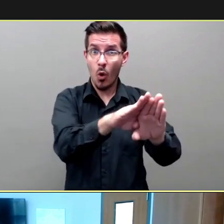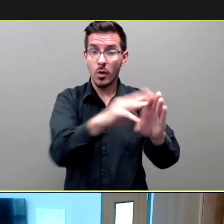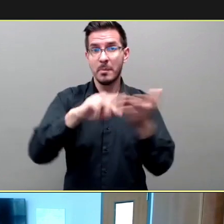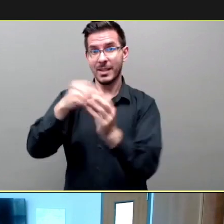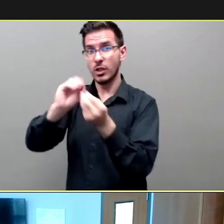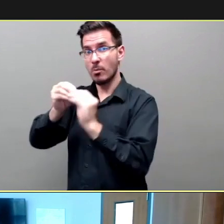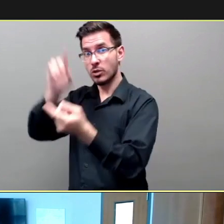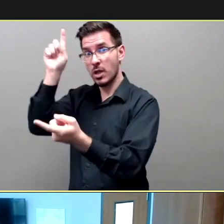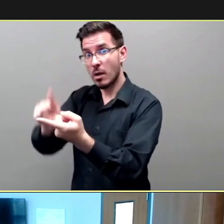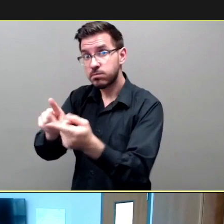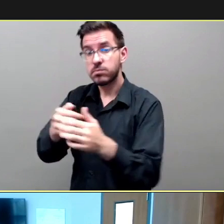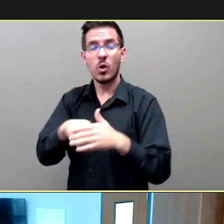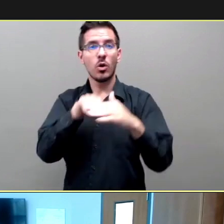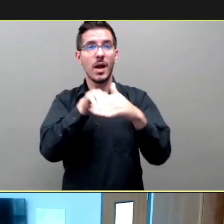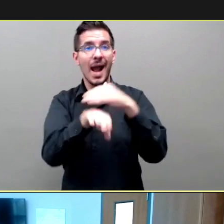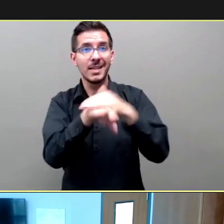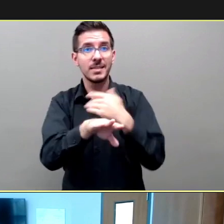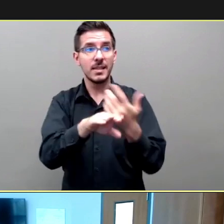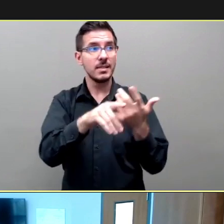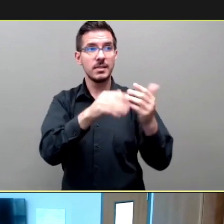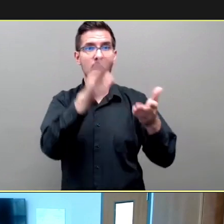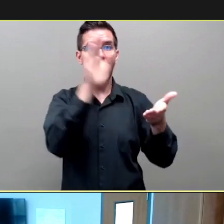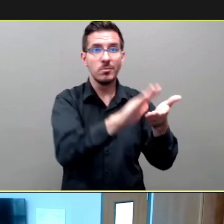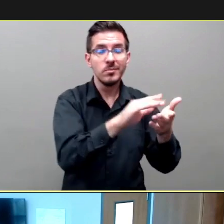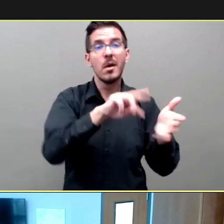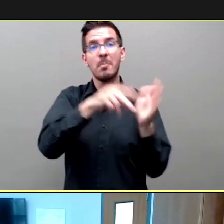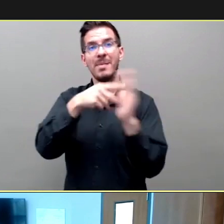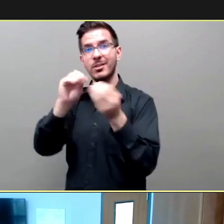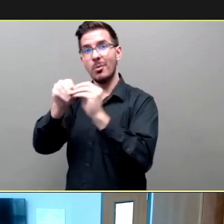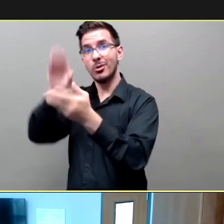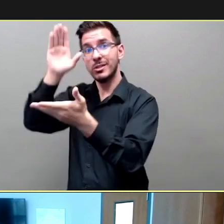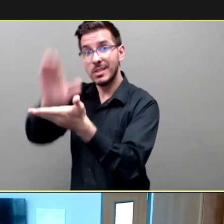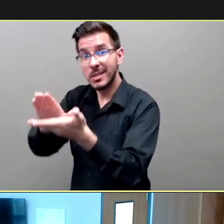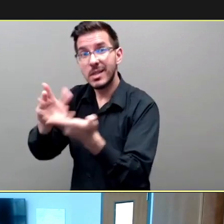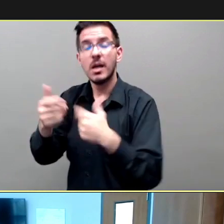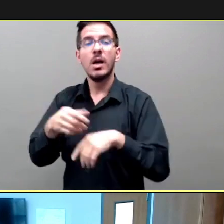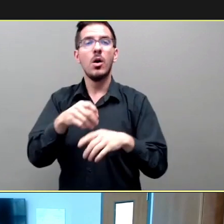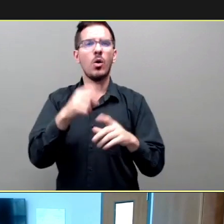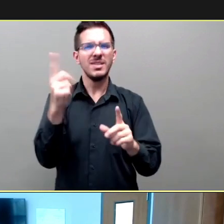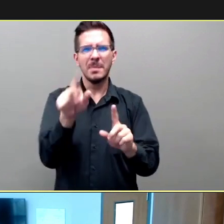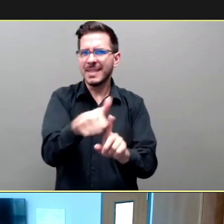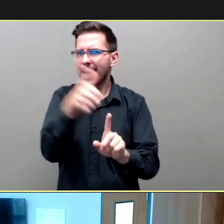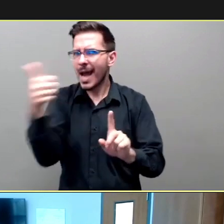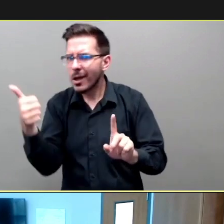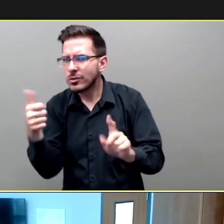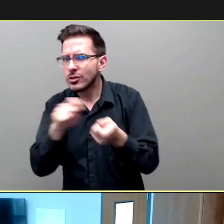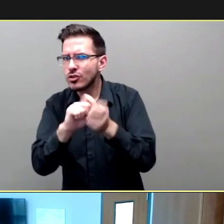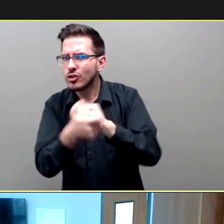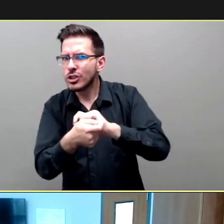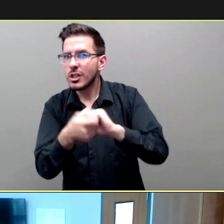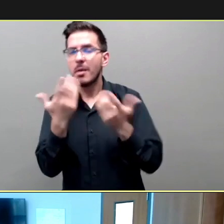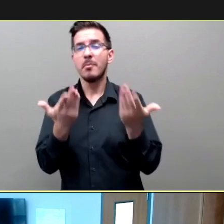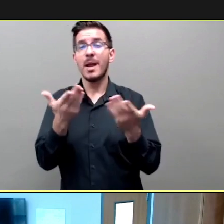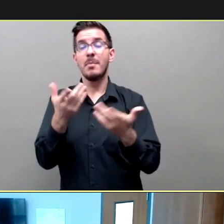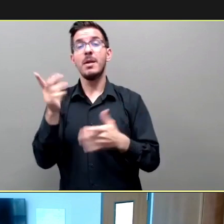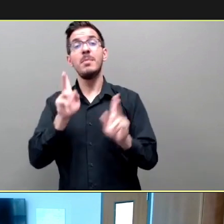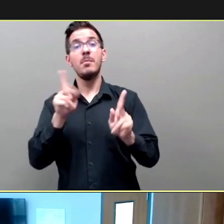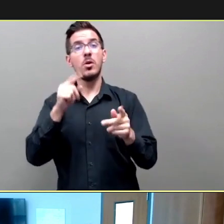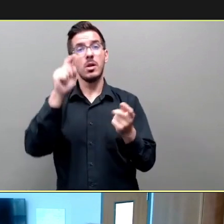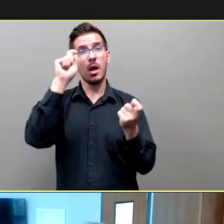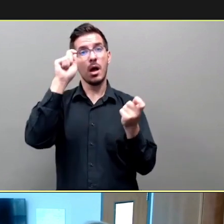of access issues, or whether something is shifting in terms of public confidence in